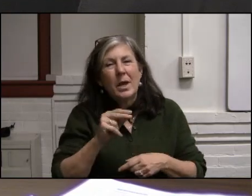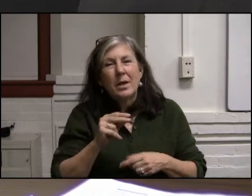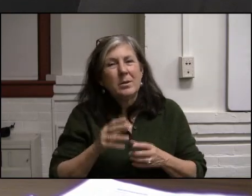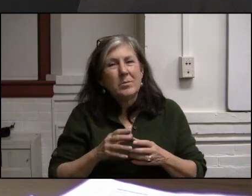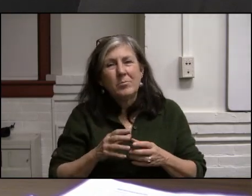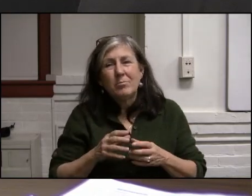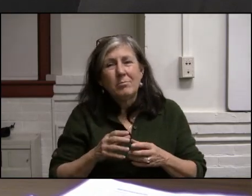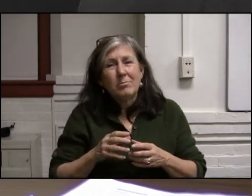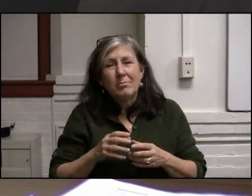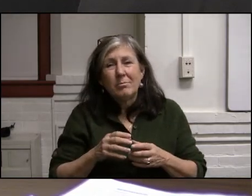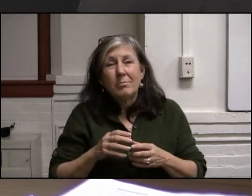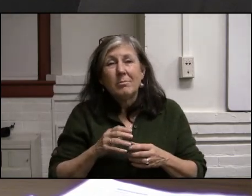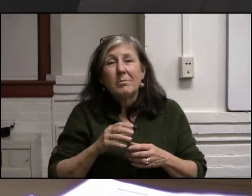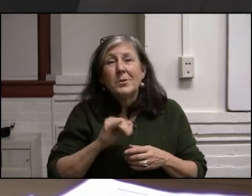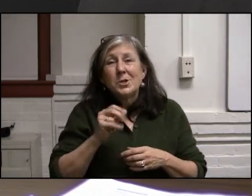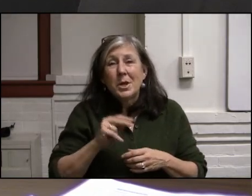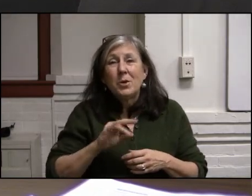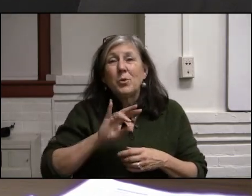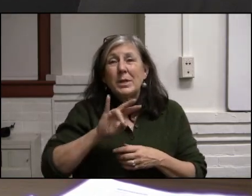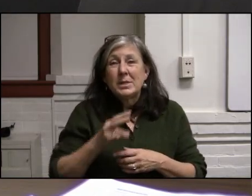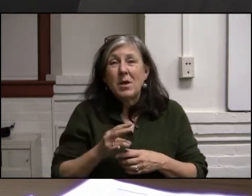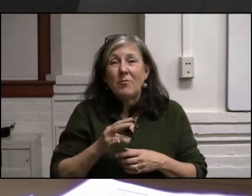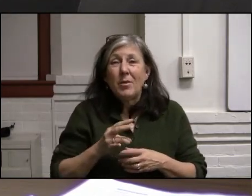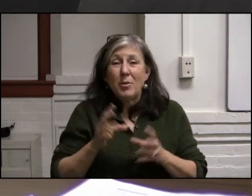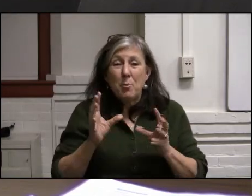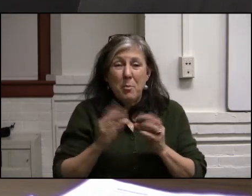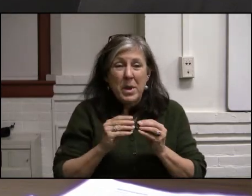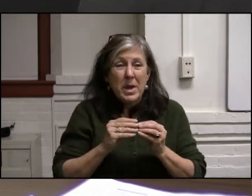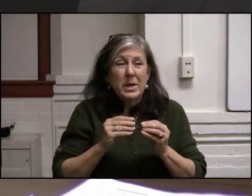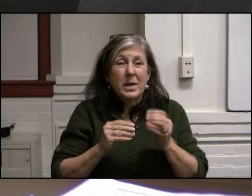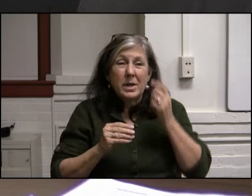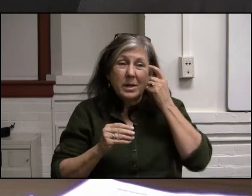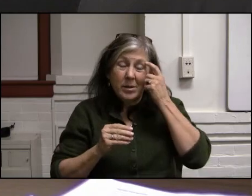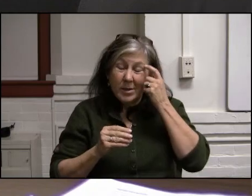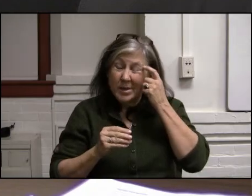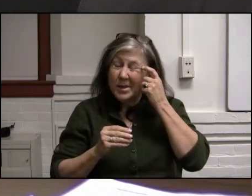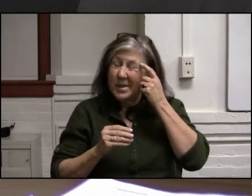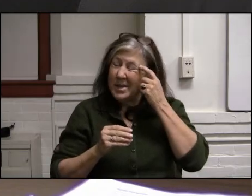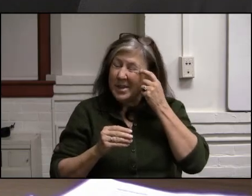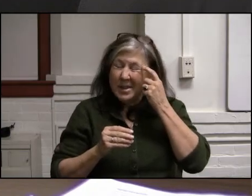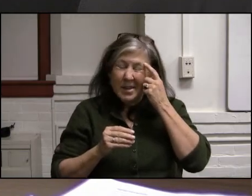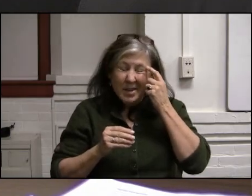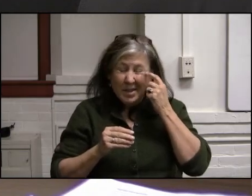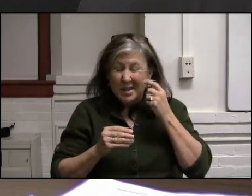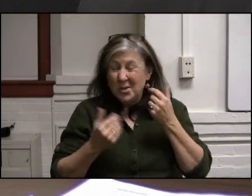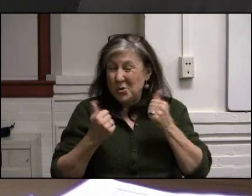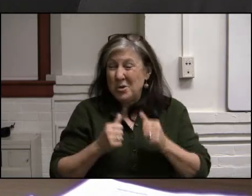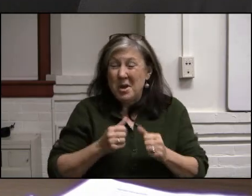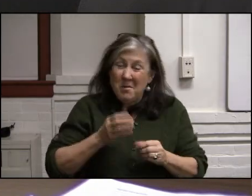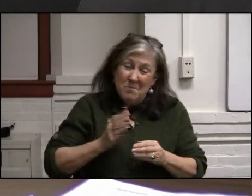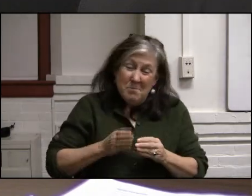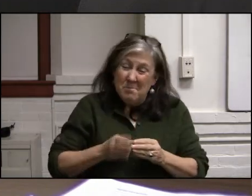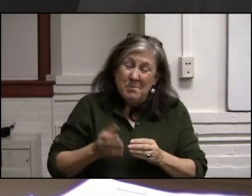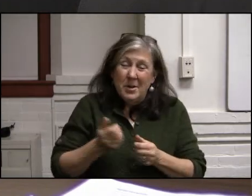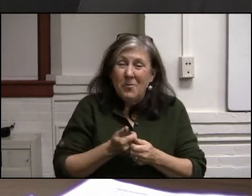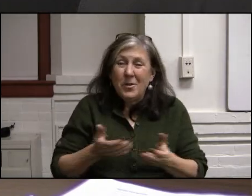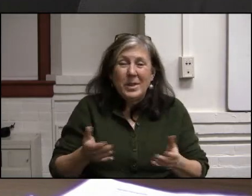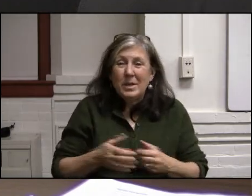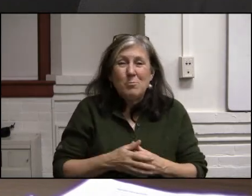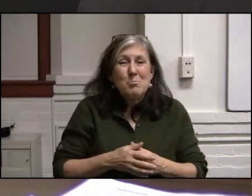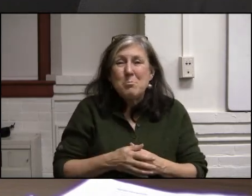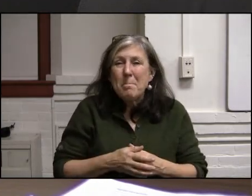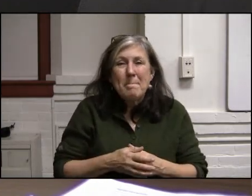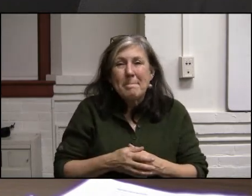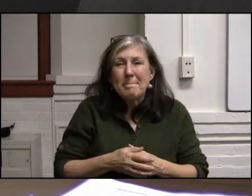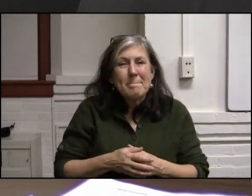have a January 7 meeting with 2 holidays in between to try to prepare for that and make